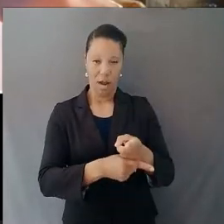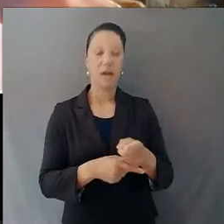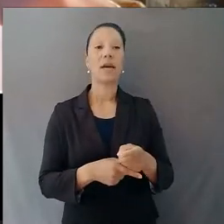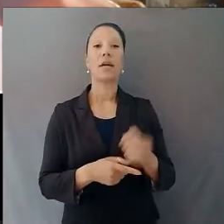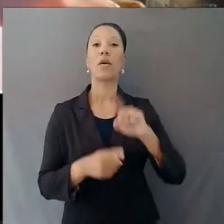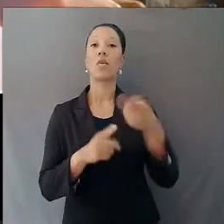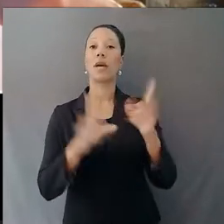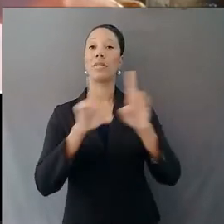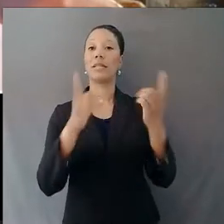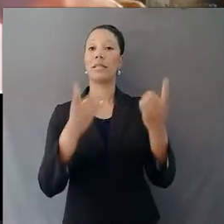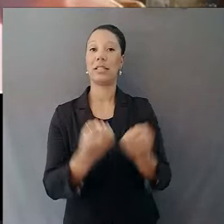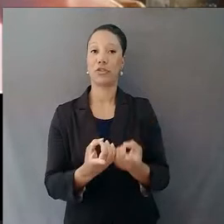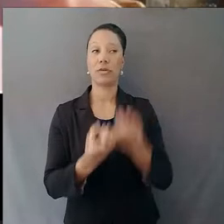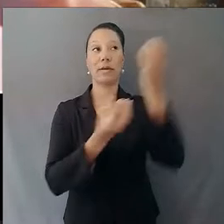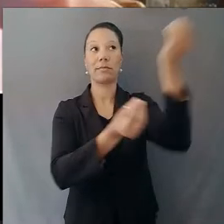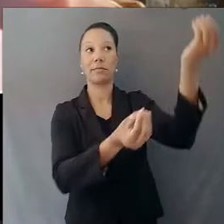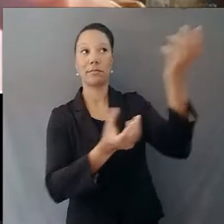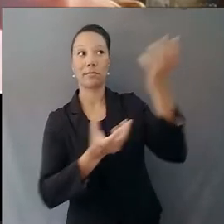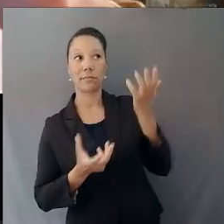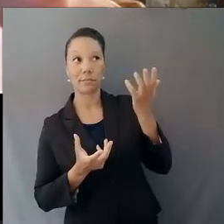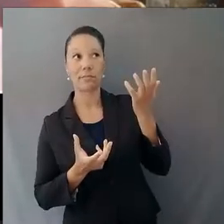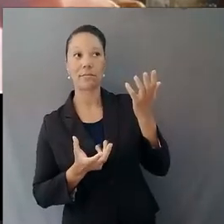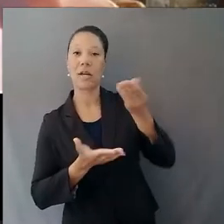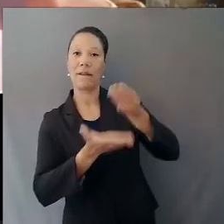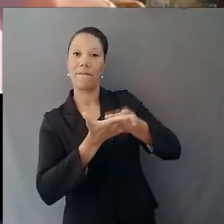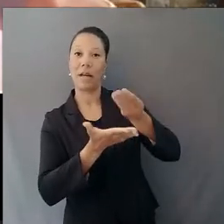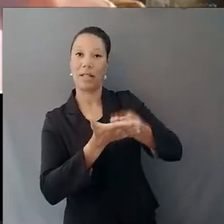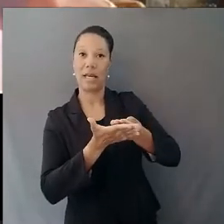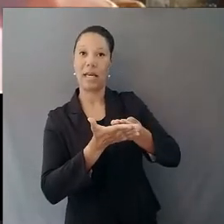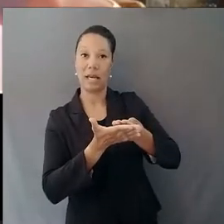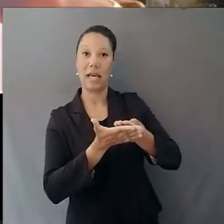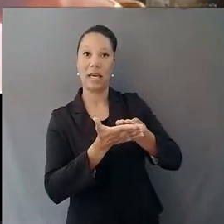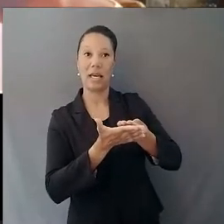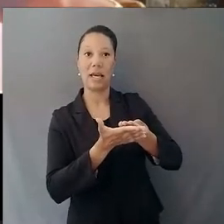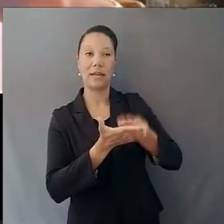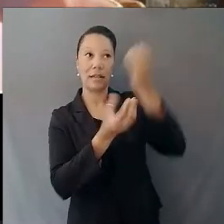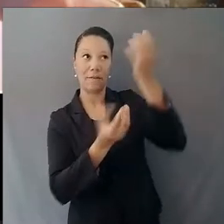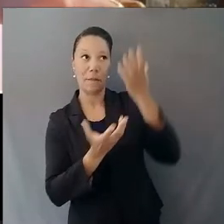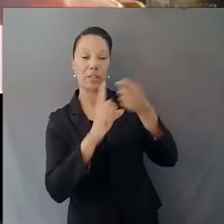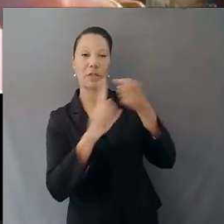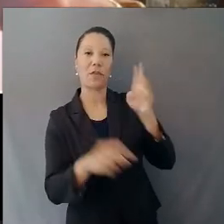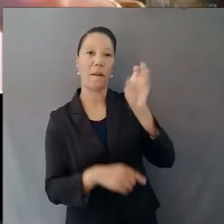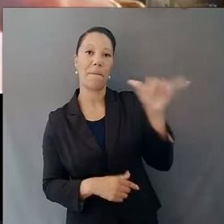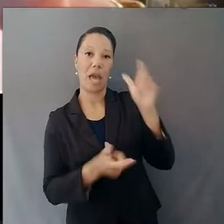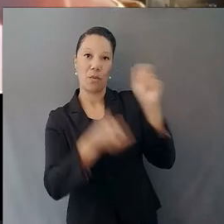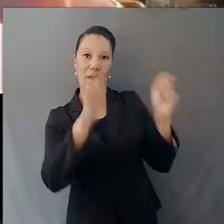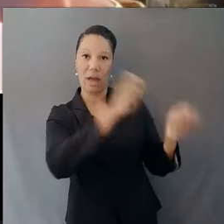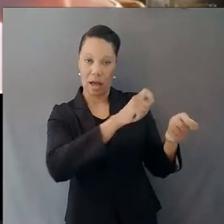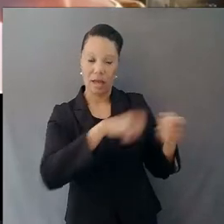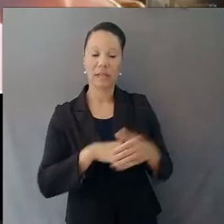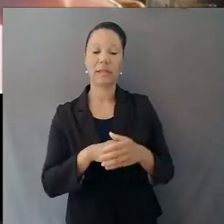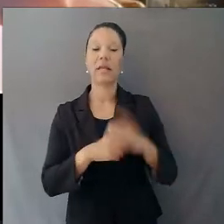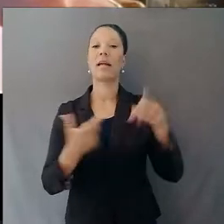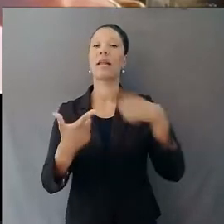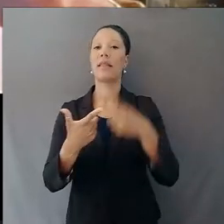district receives the funding information from that May revise, the governors may revise, then